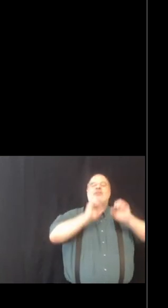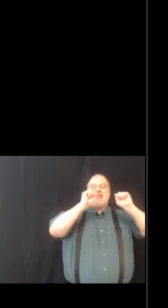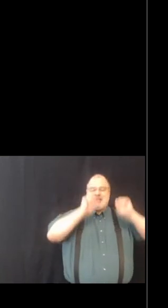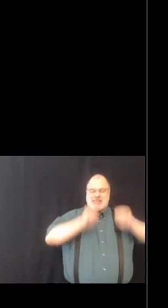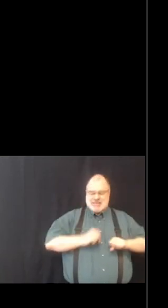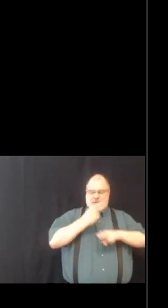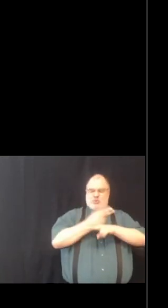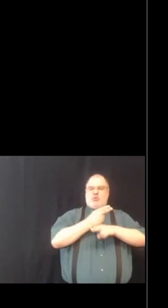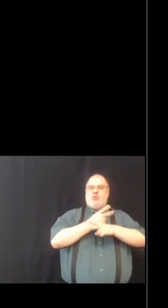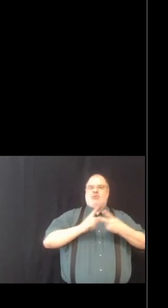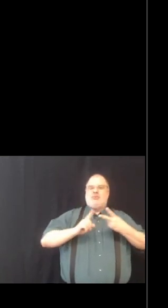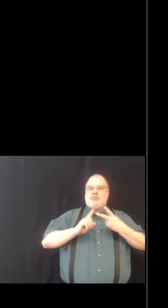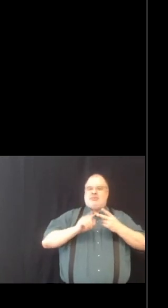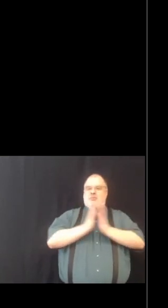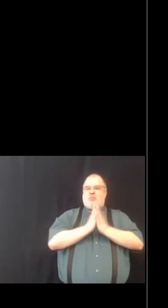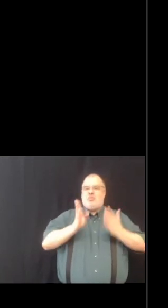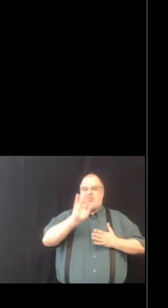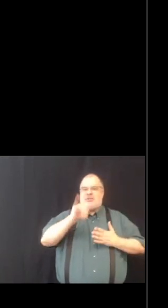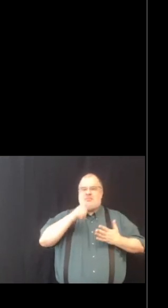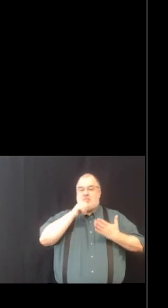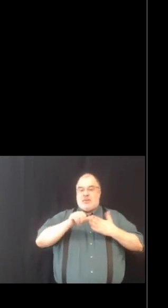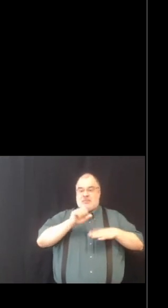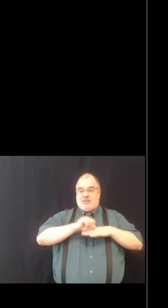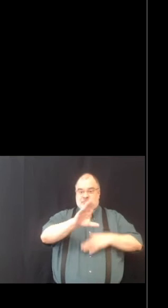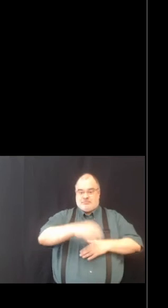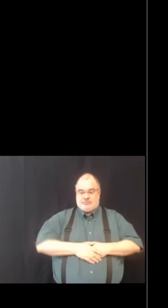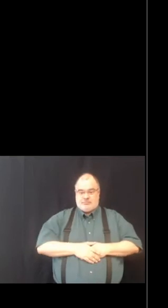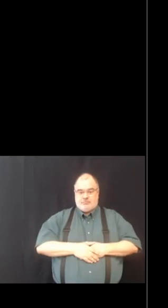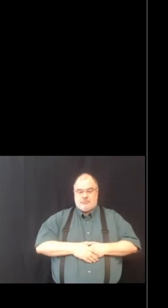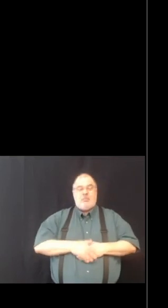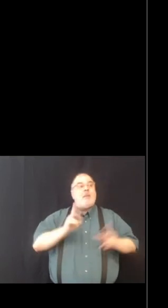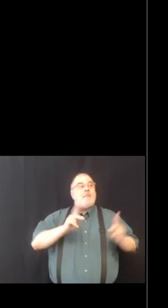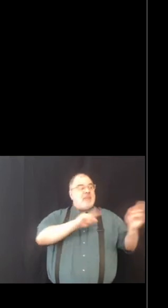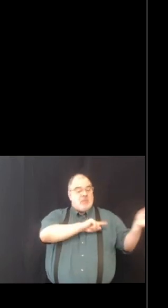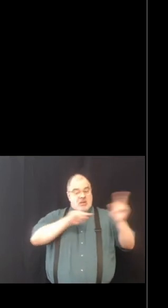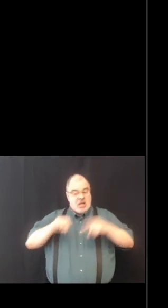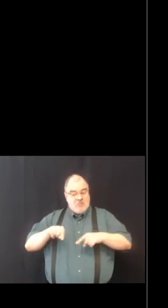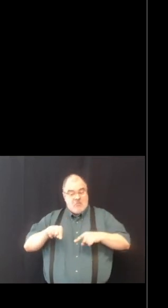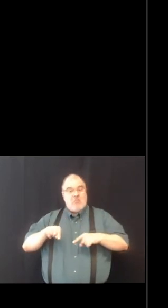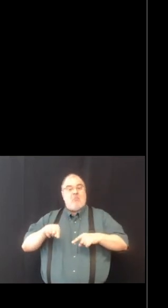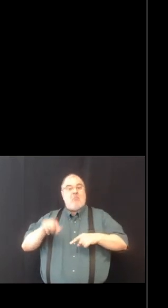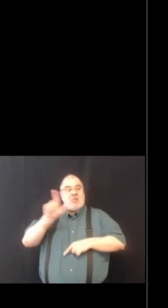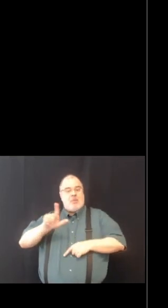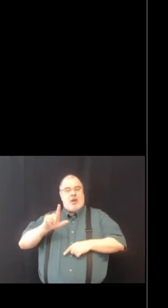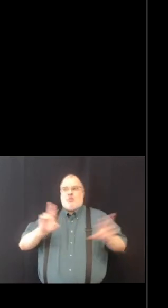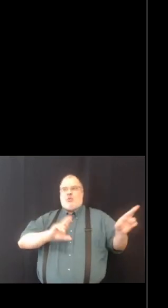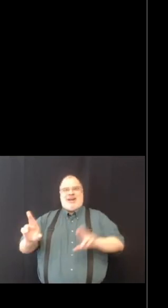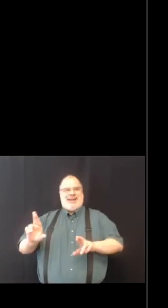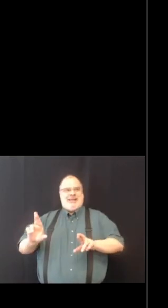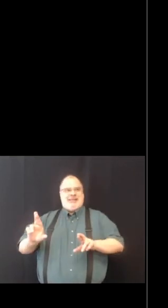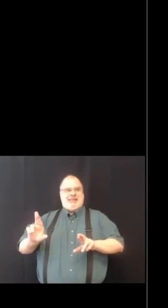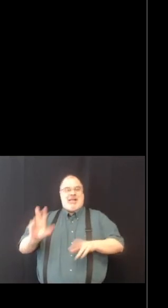service. And for those who can come to one of our 13 locations, we are prepared. All of our facilities meet